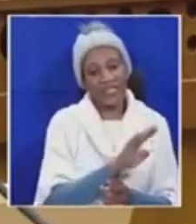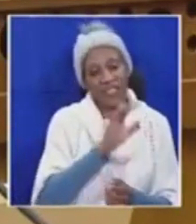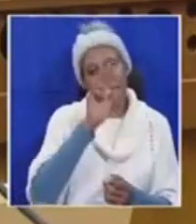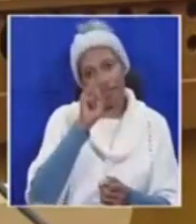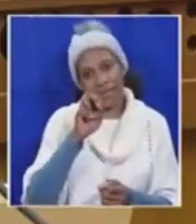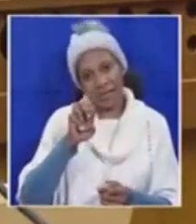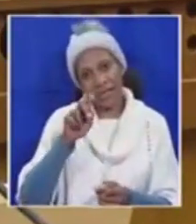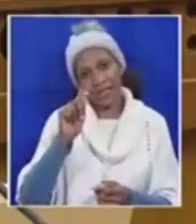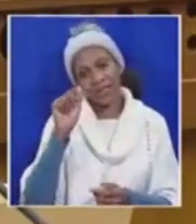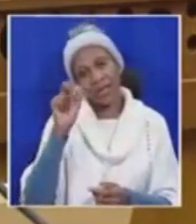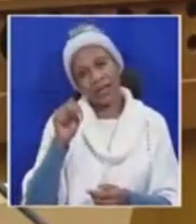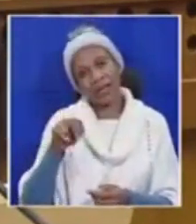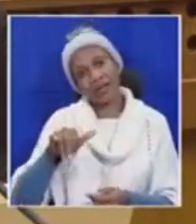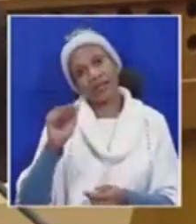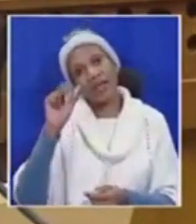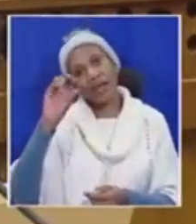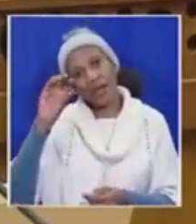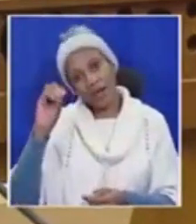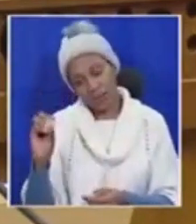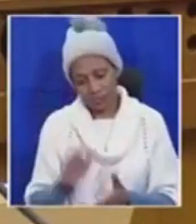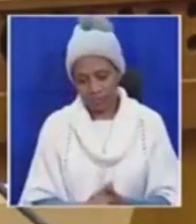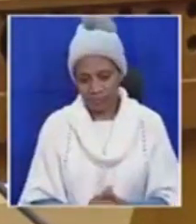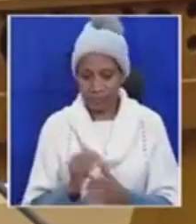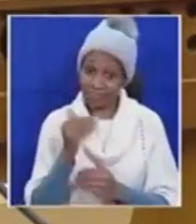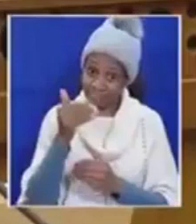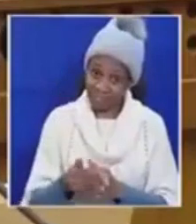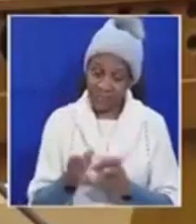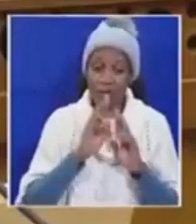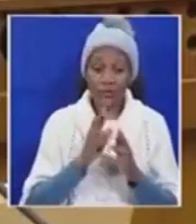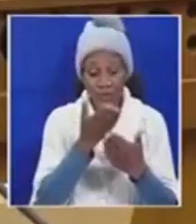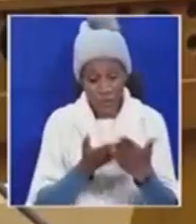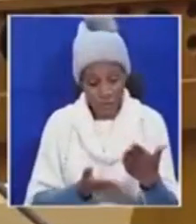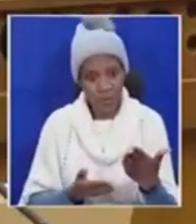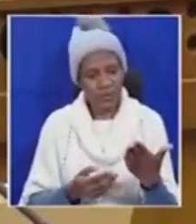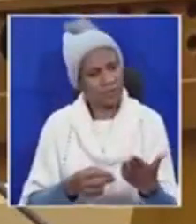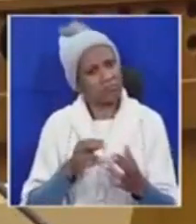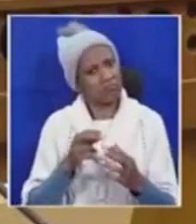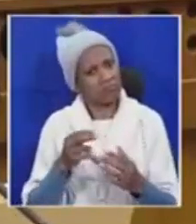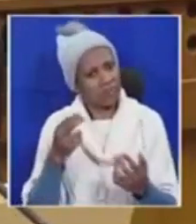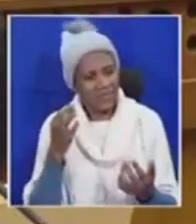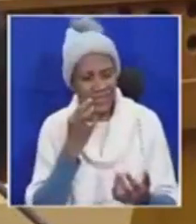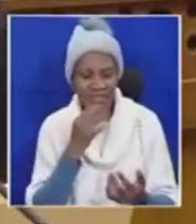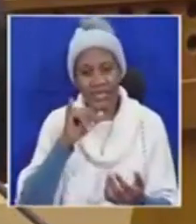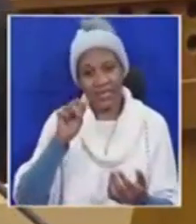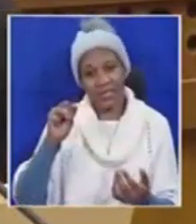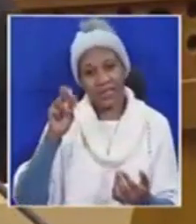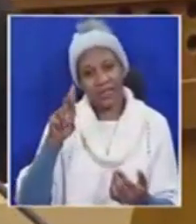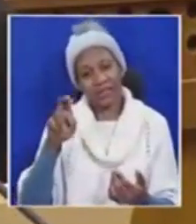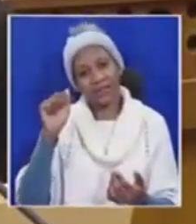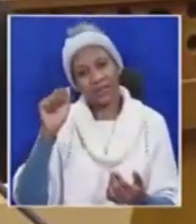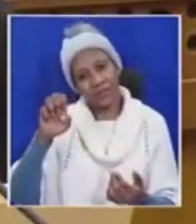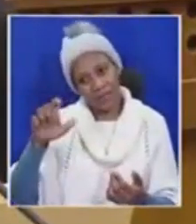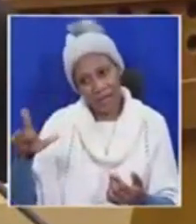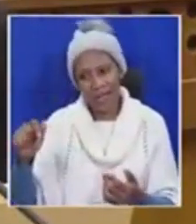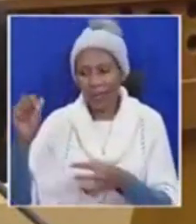Netanyahu. Next came the reports of a 6 billion rand Israeli desalination plant and